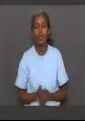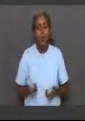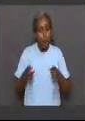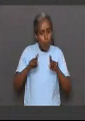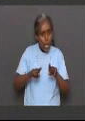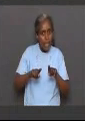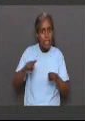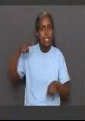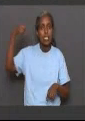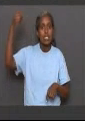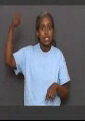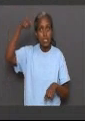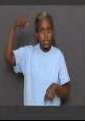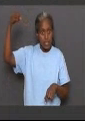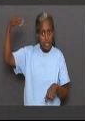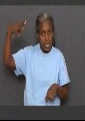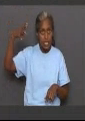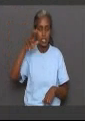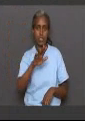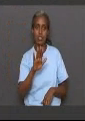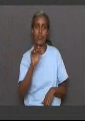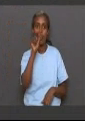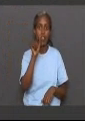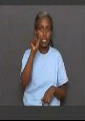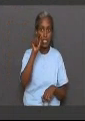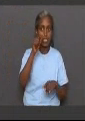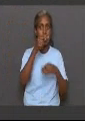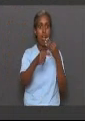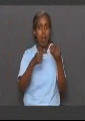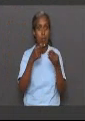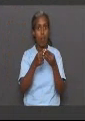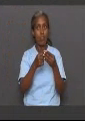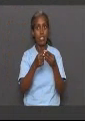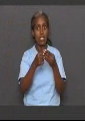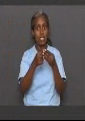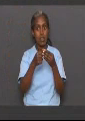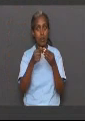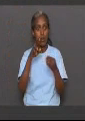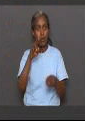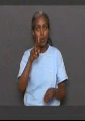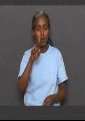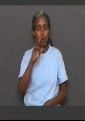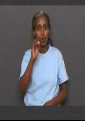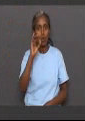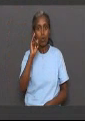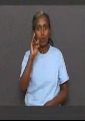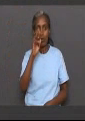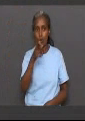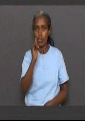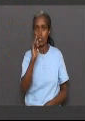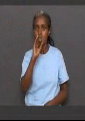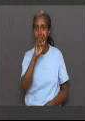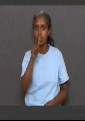When the sun is 35 degrees above the horizon, how long is